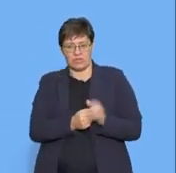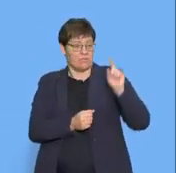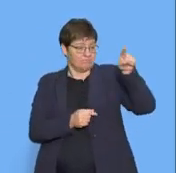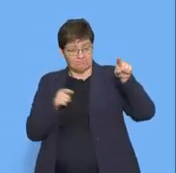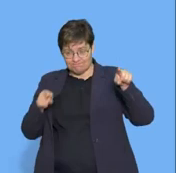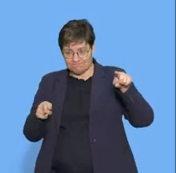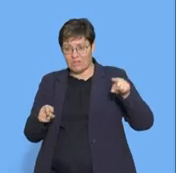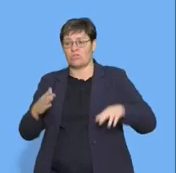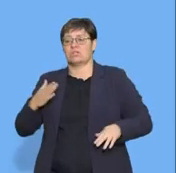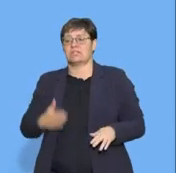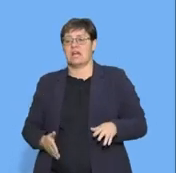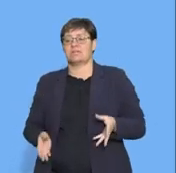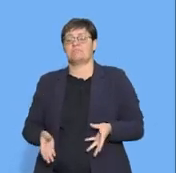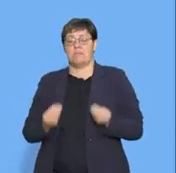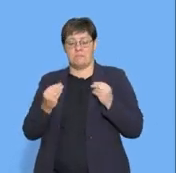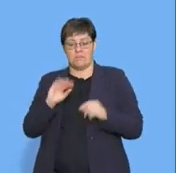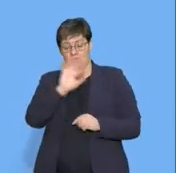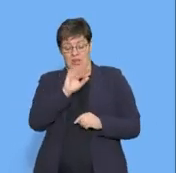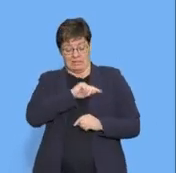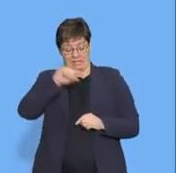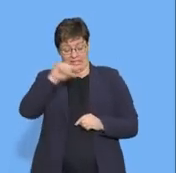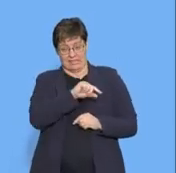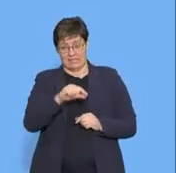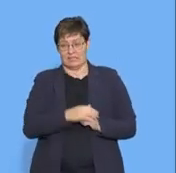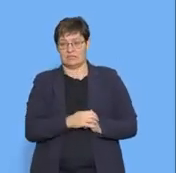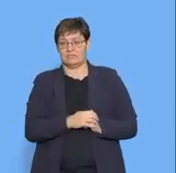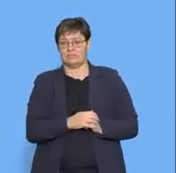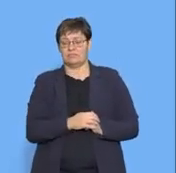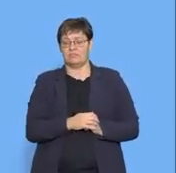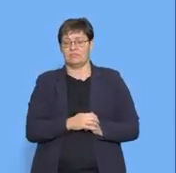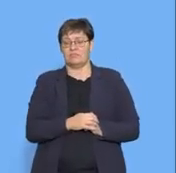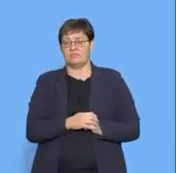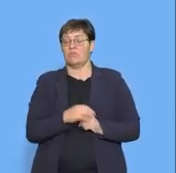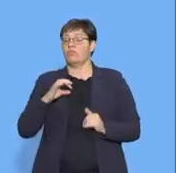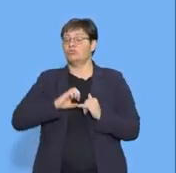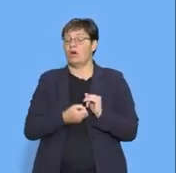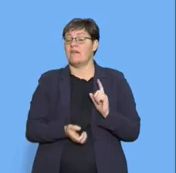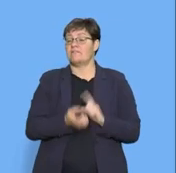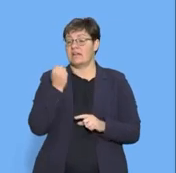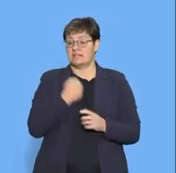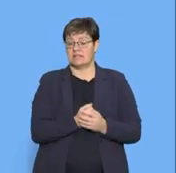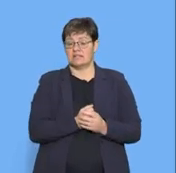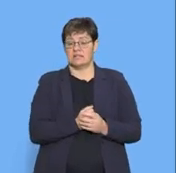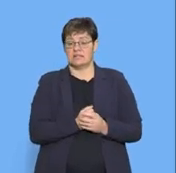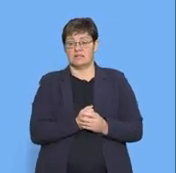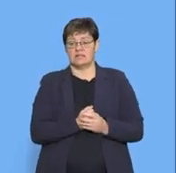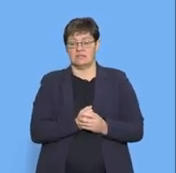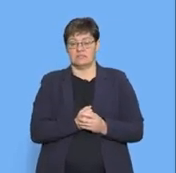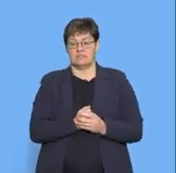to try and find the sides of our shaded triangle. So what we're going to do is we're going to try and